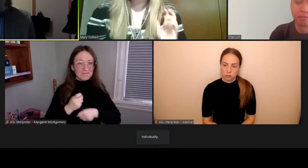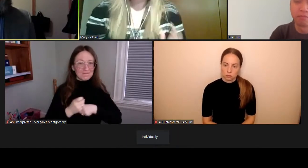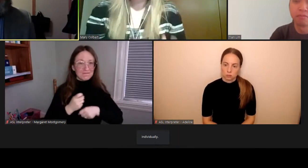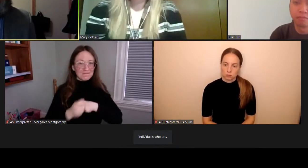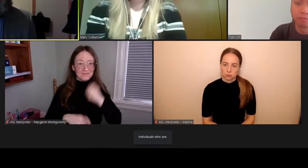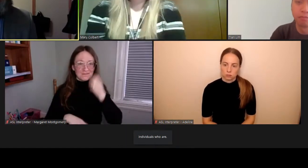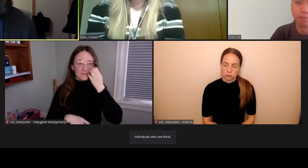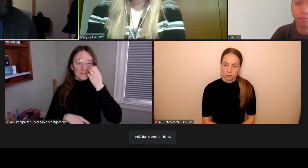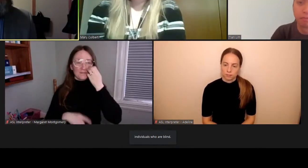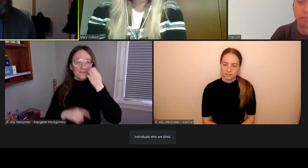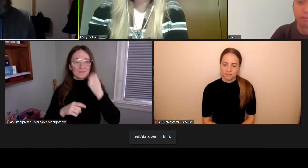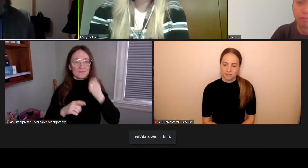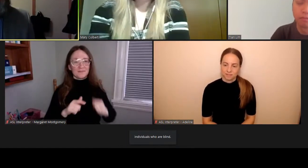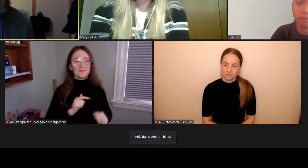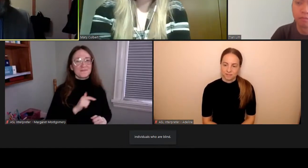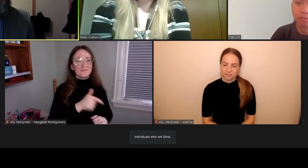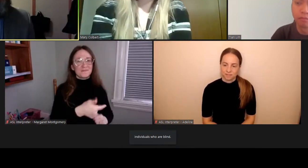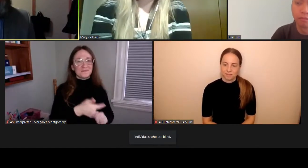individuals who are blind.